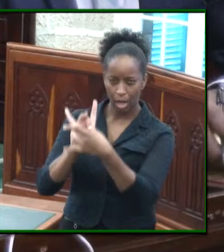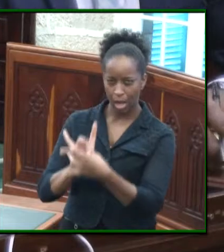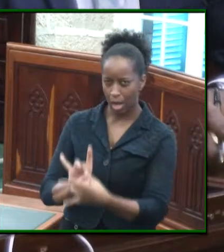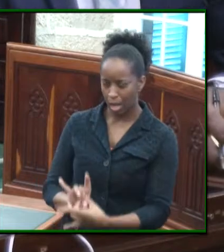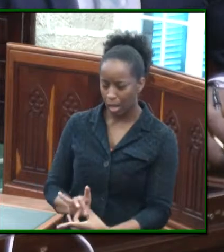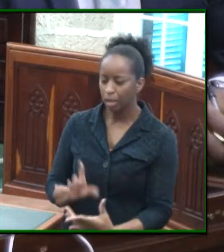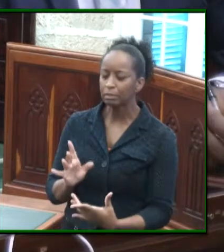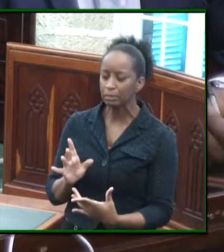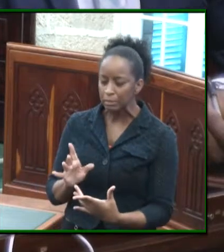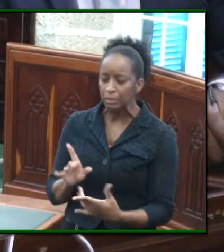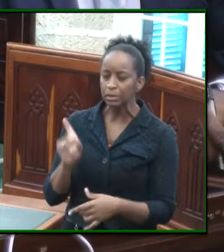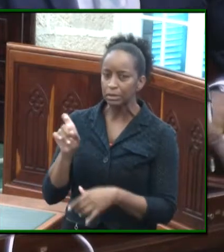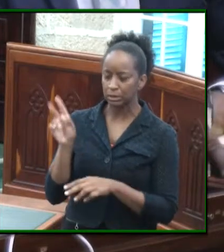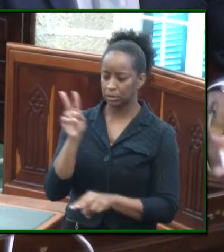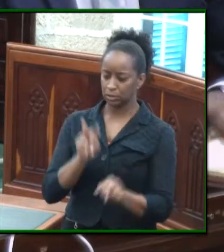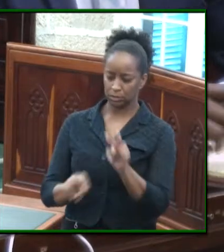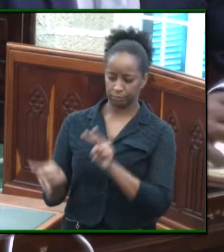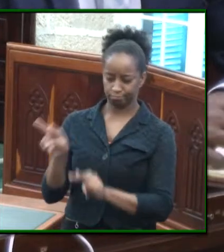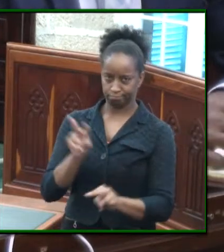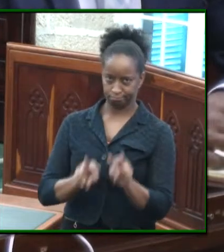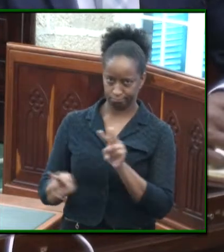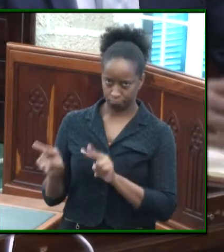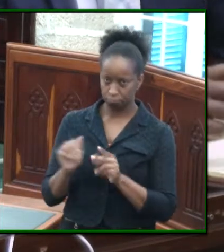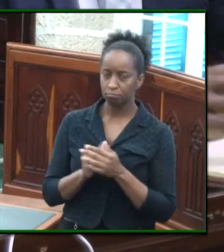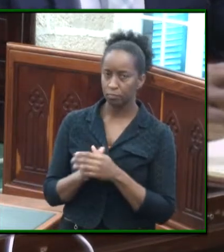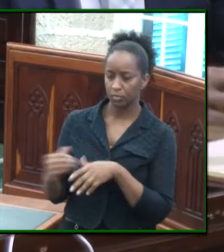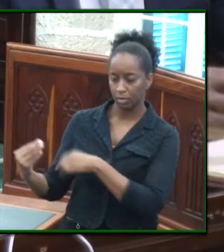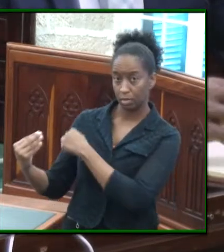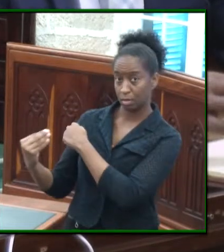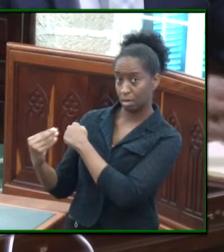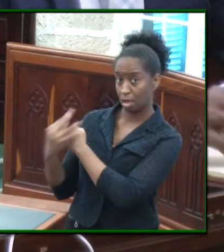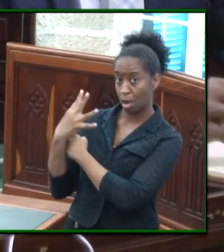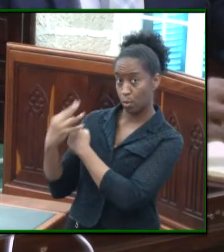to open up the scope